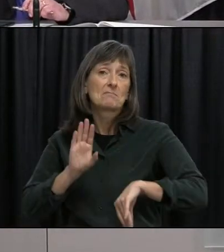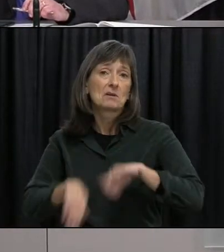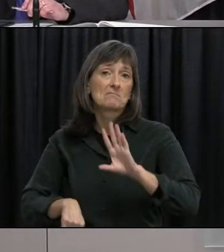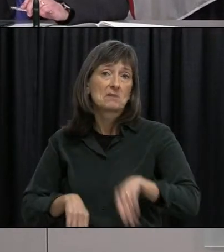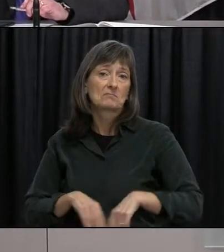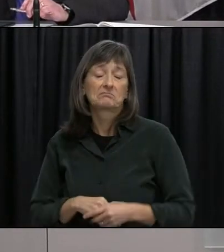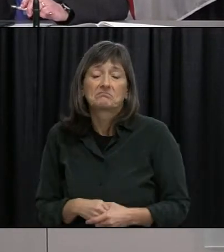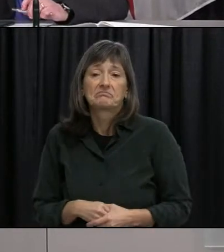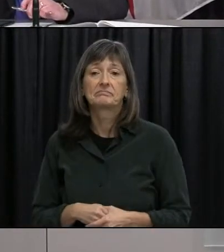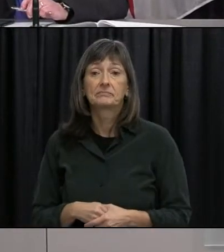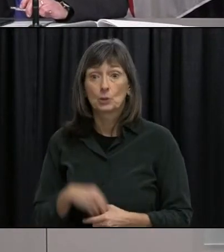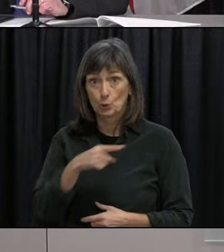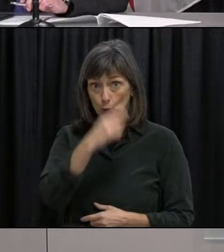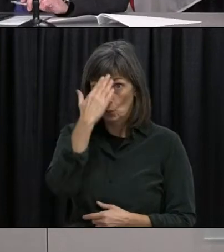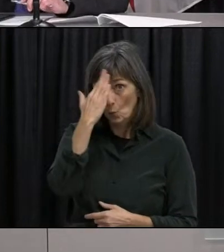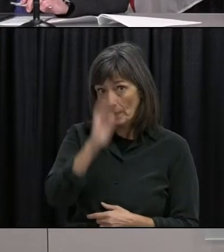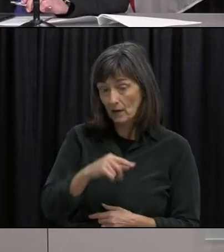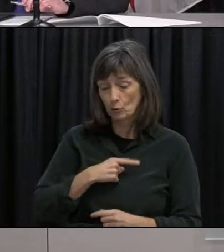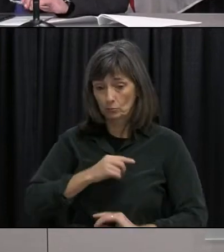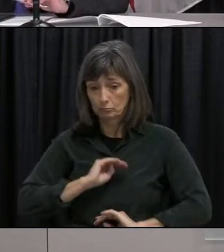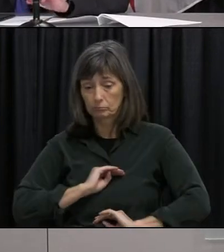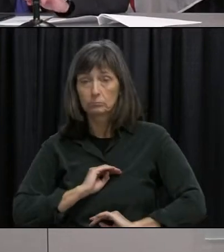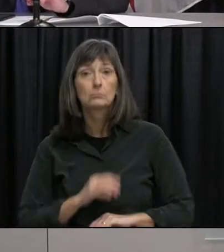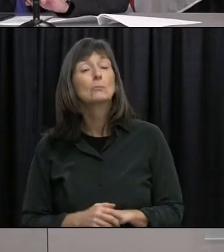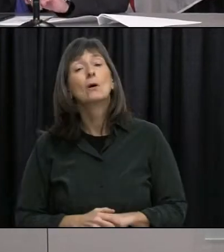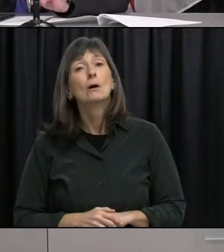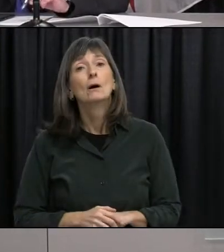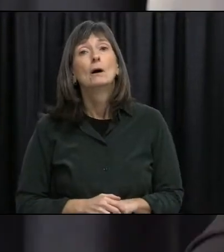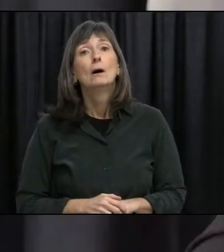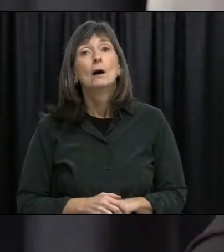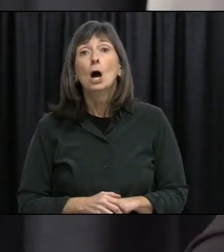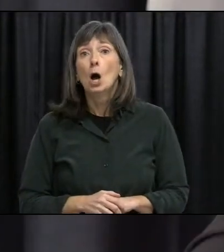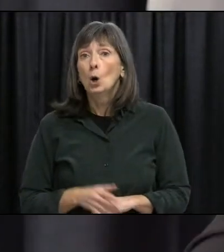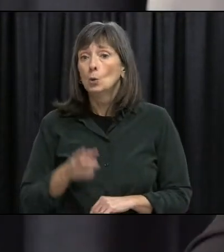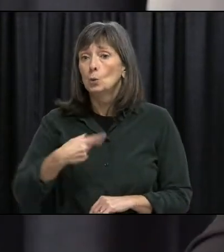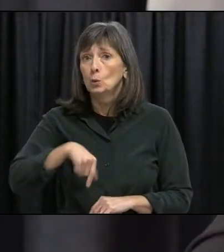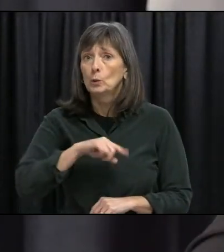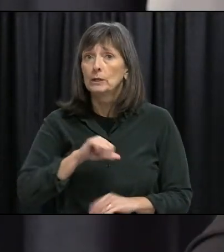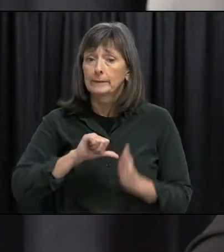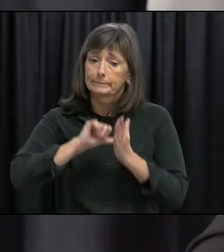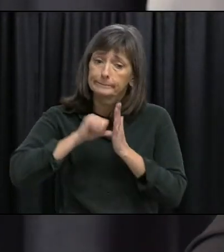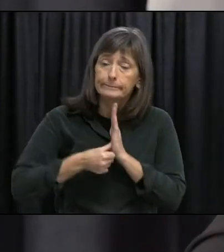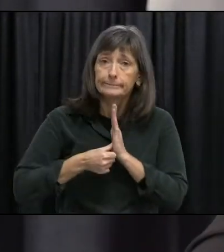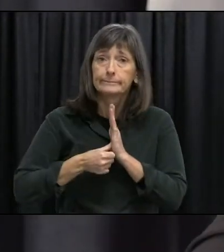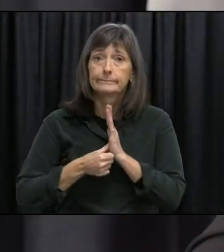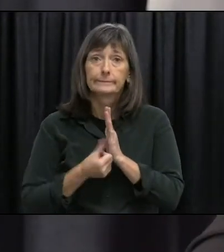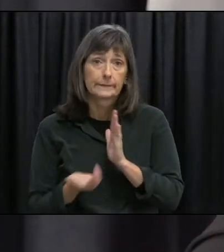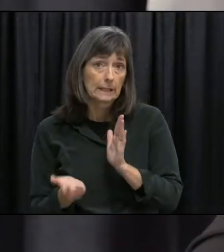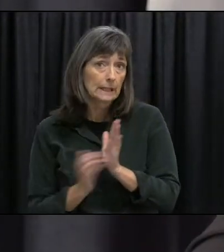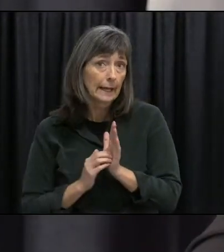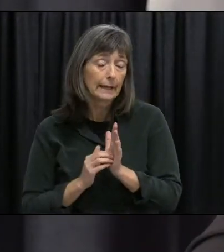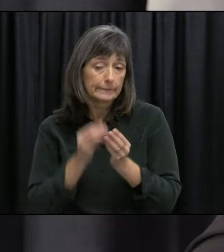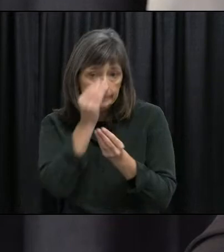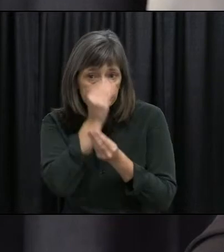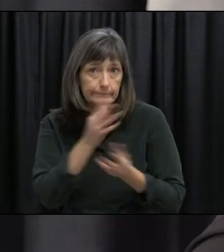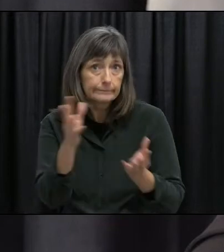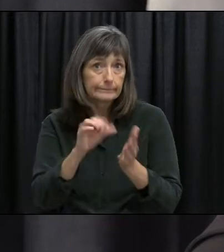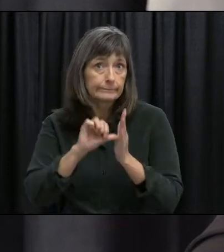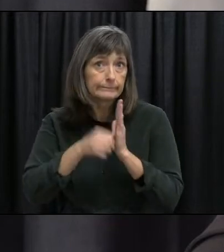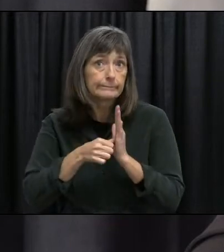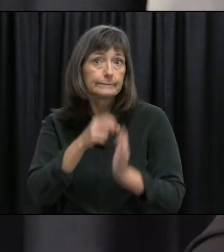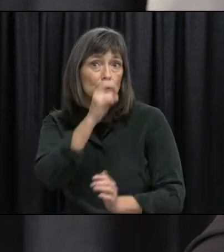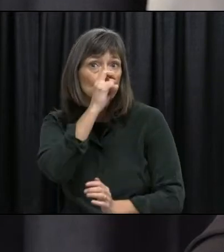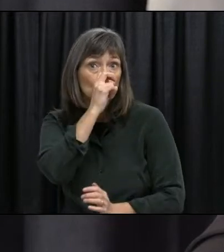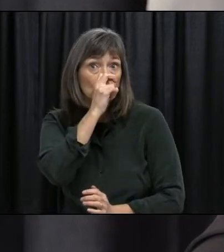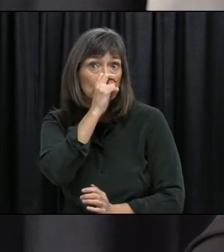of this? Or are you content? No, well, certainly we can reinforce those messages. I think any time that